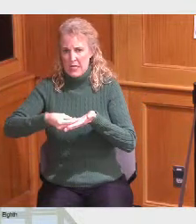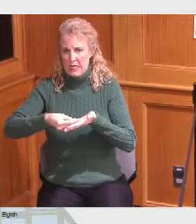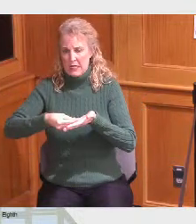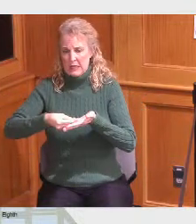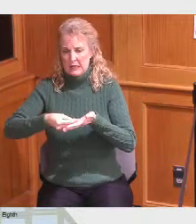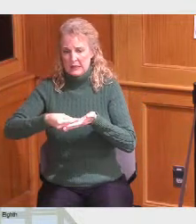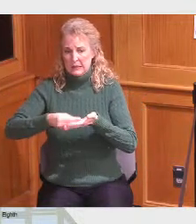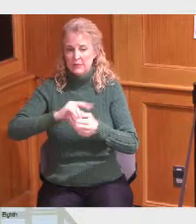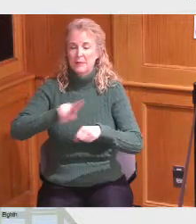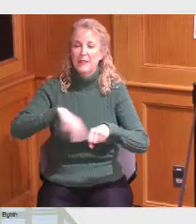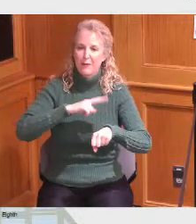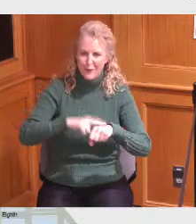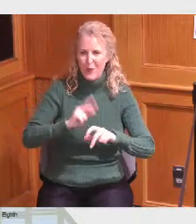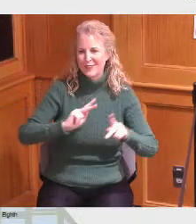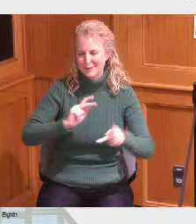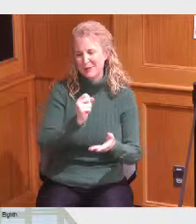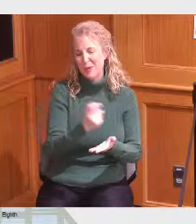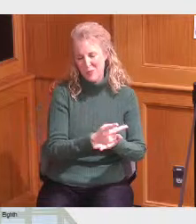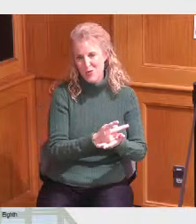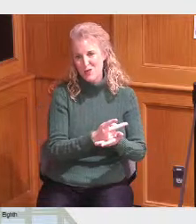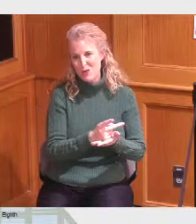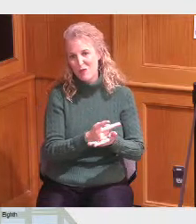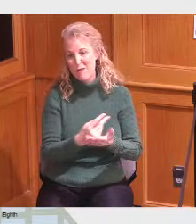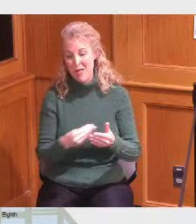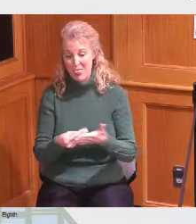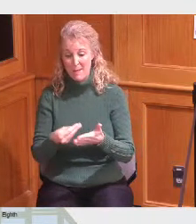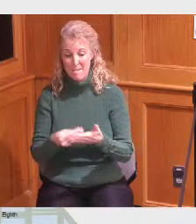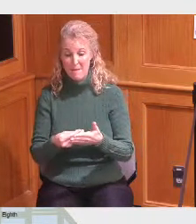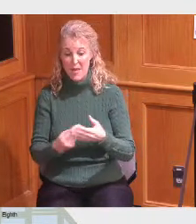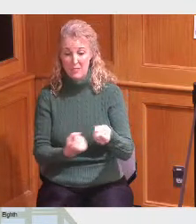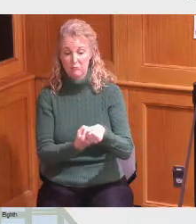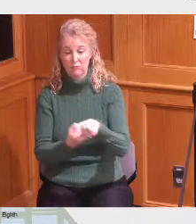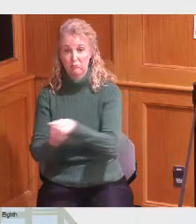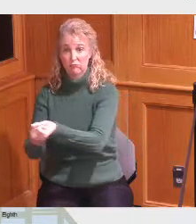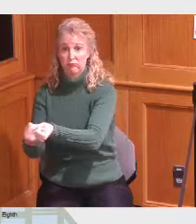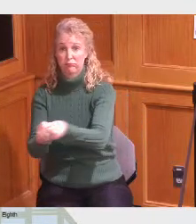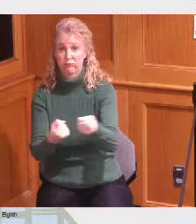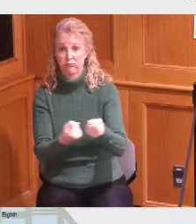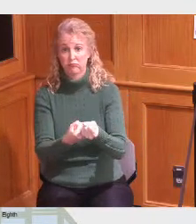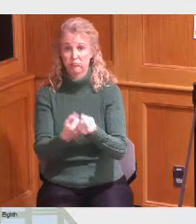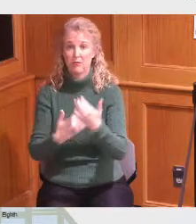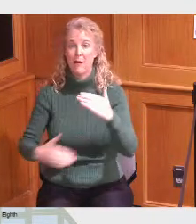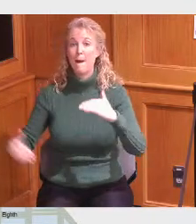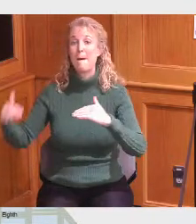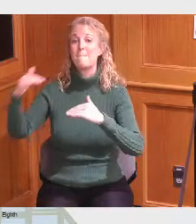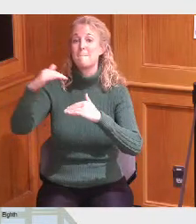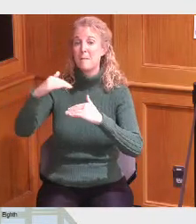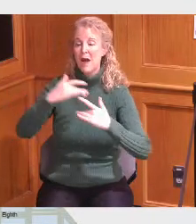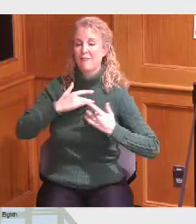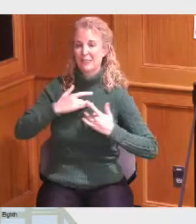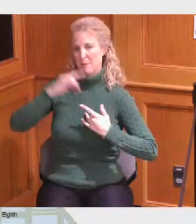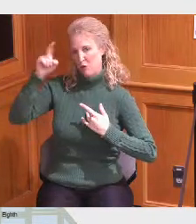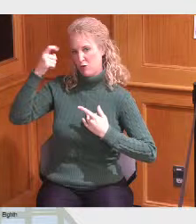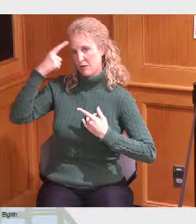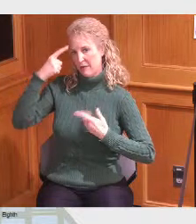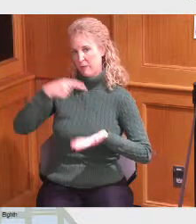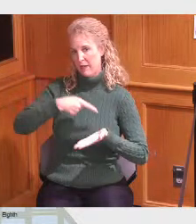approval of the property owners within the district to provide services over and above what the government entities would normally provide.